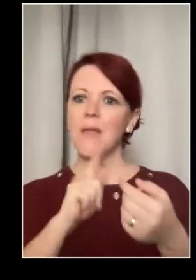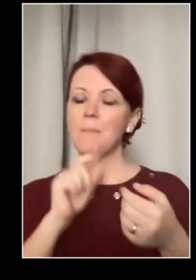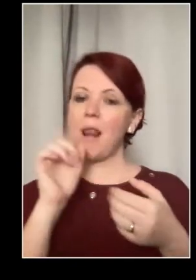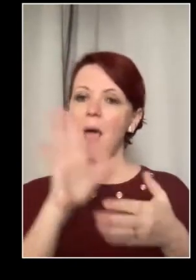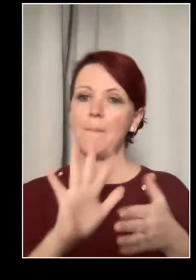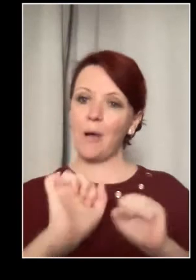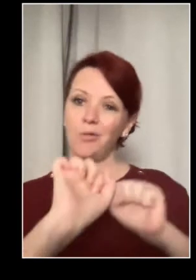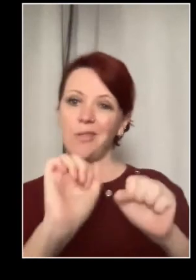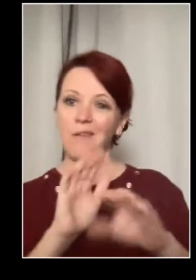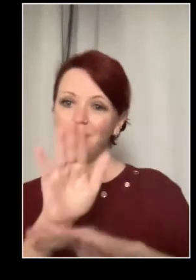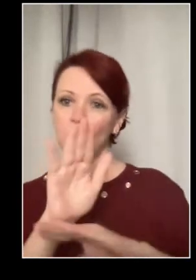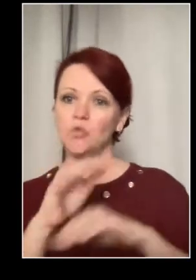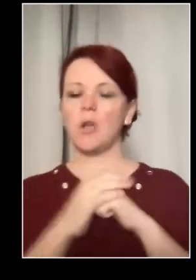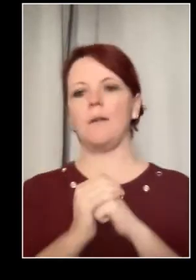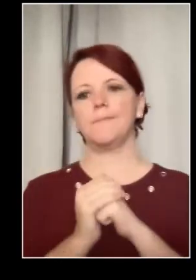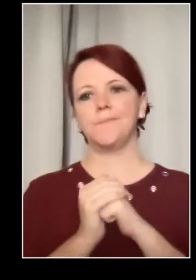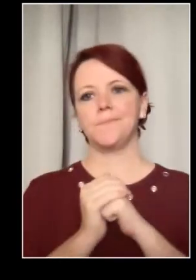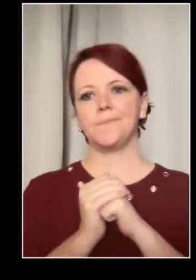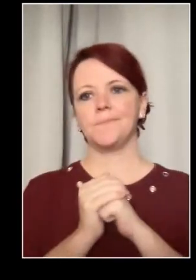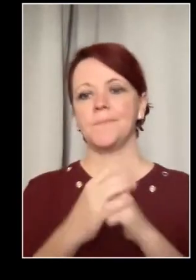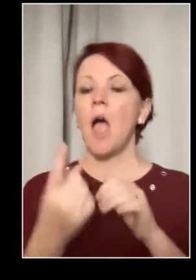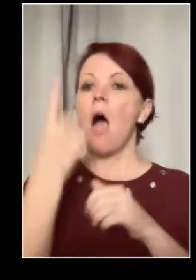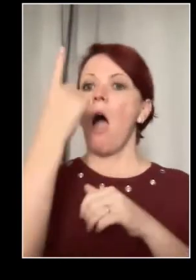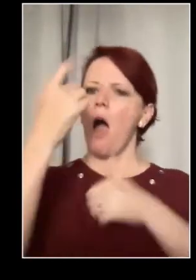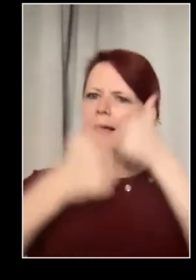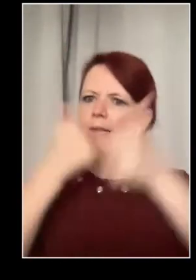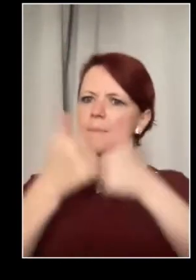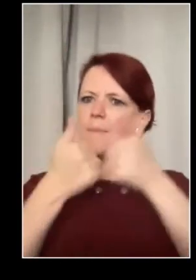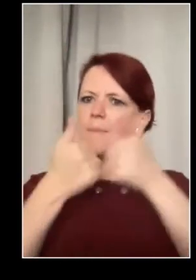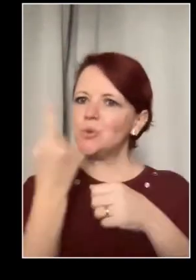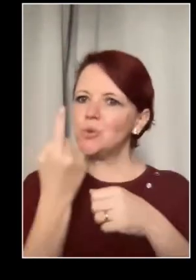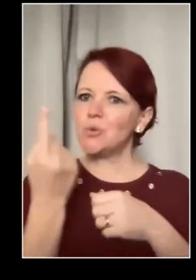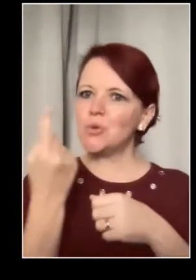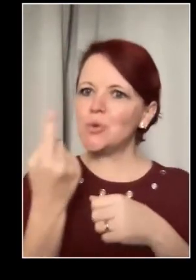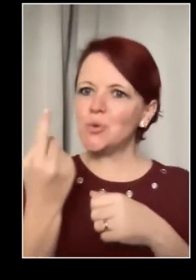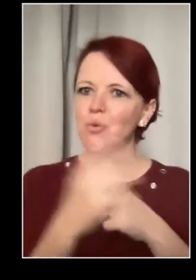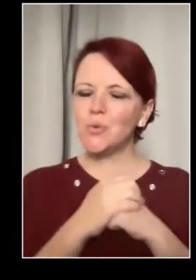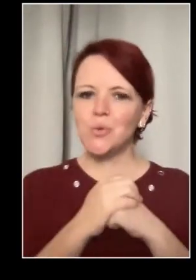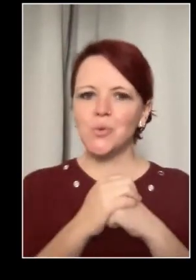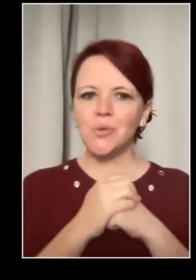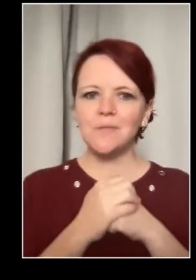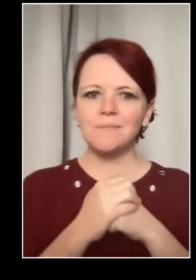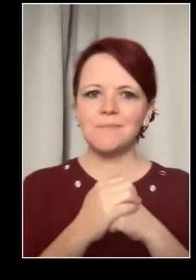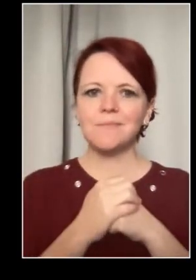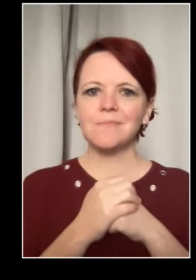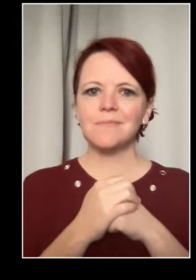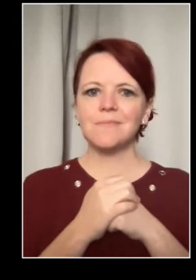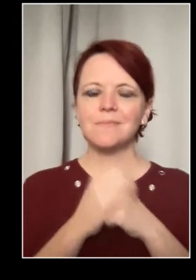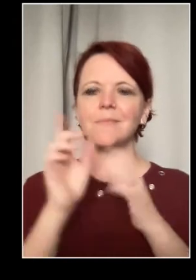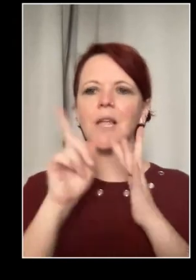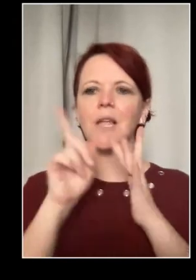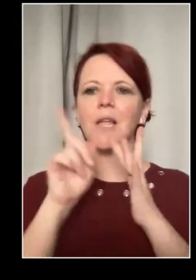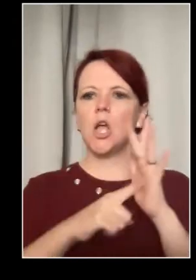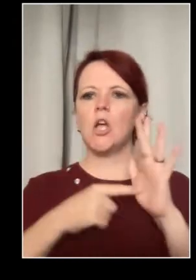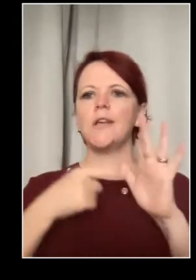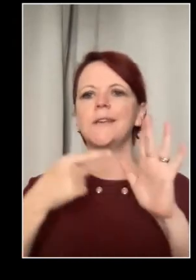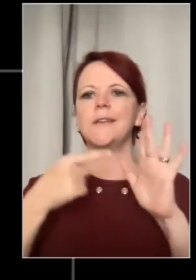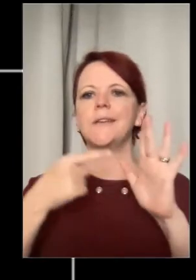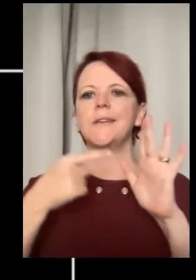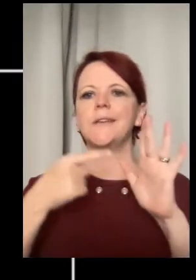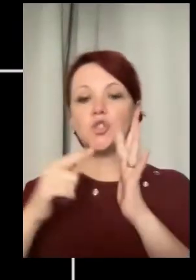must also go to our highly commended in this category, Jamie Mewburn Crook, National Physical Laboratory. Congratulations to you.